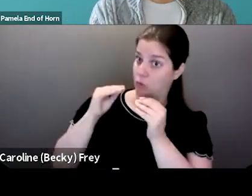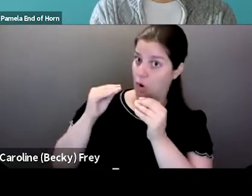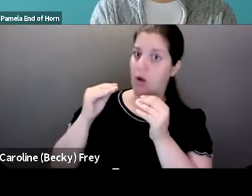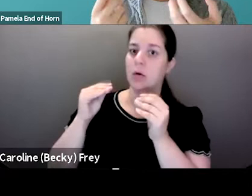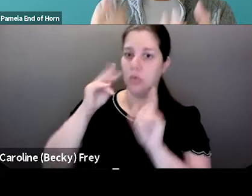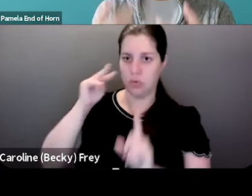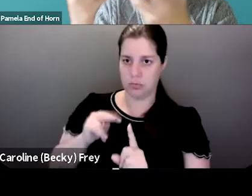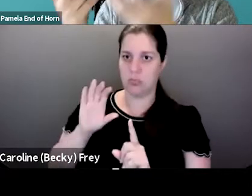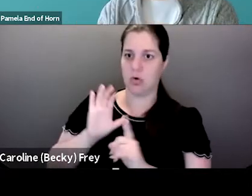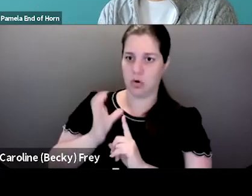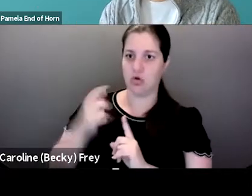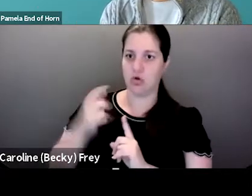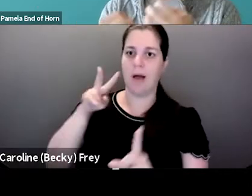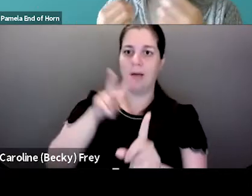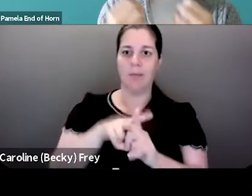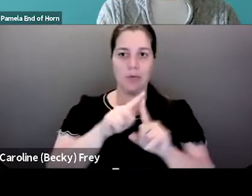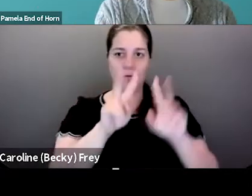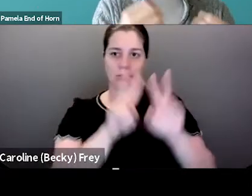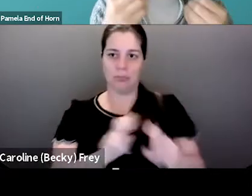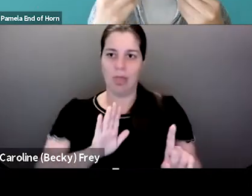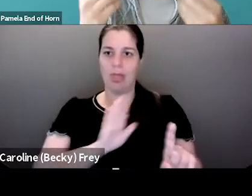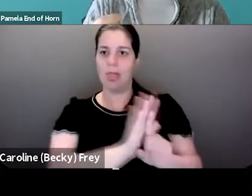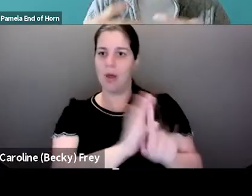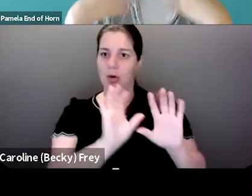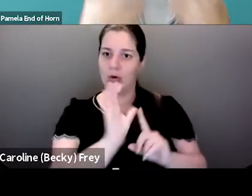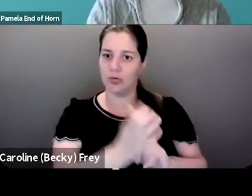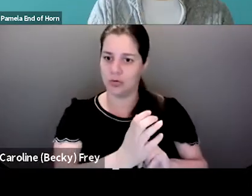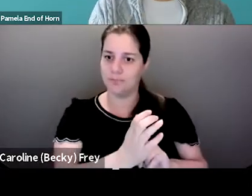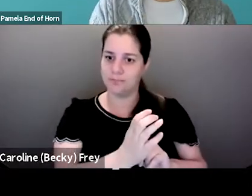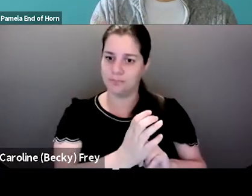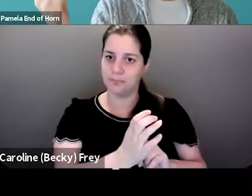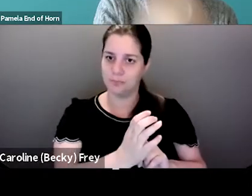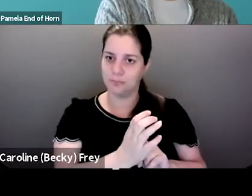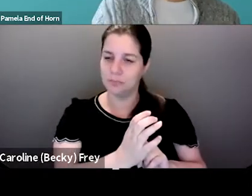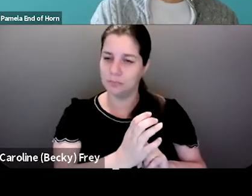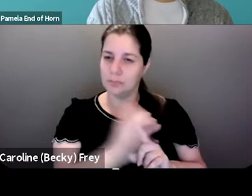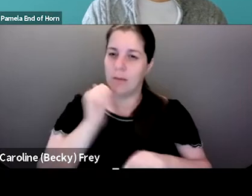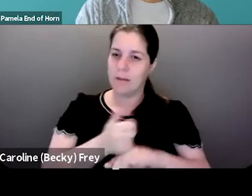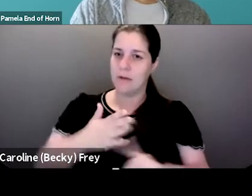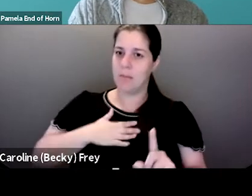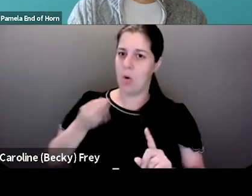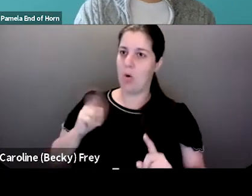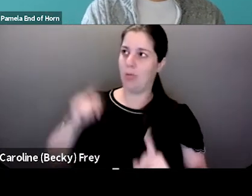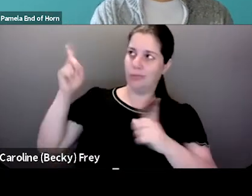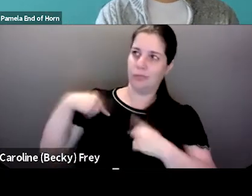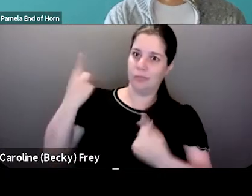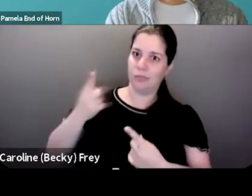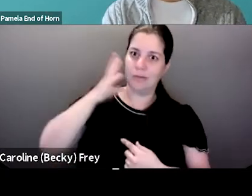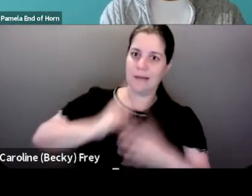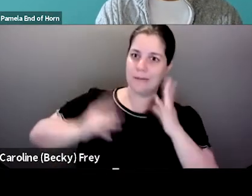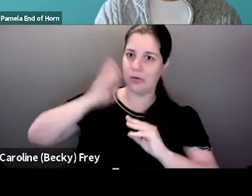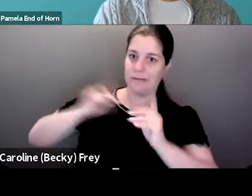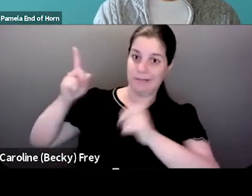you utilize when you're thinking of other cultures in the context of your experiences. Next slide, please.